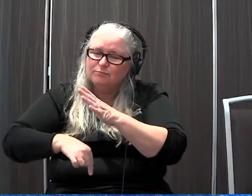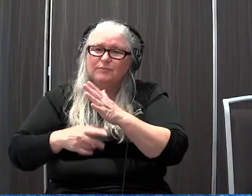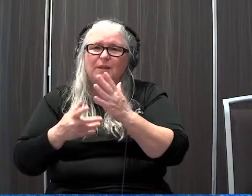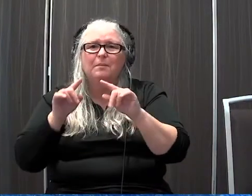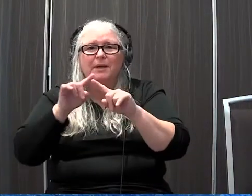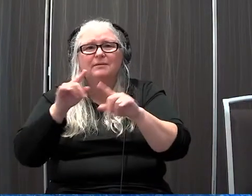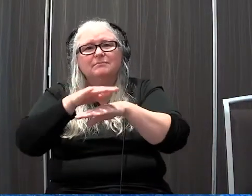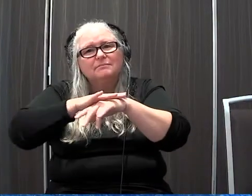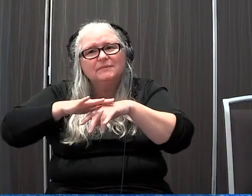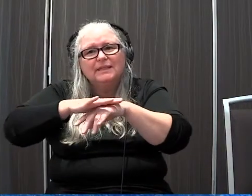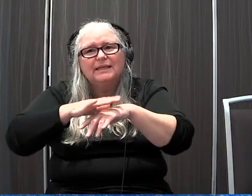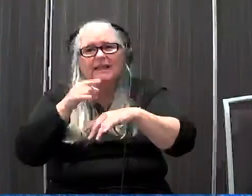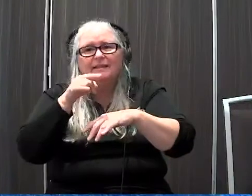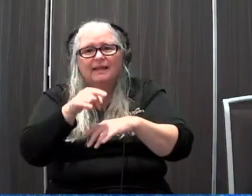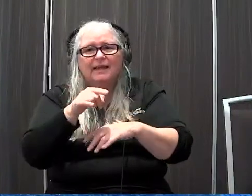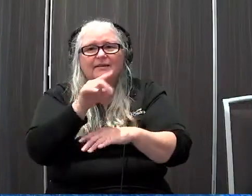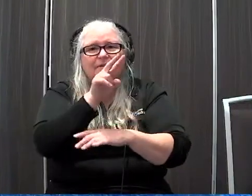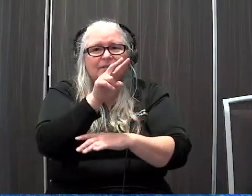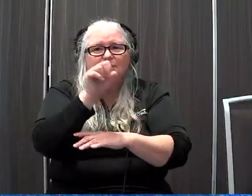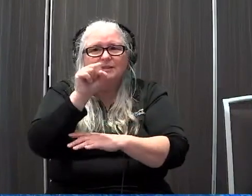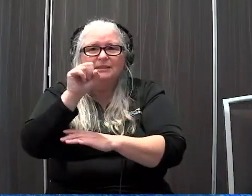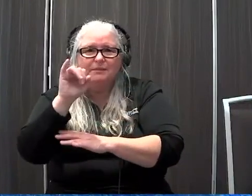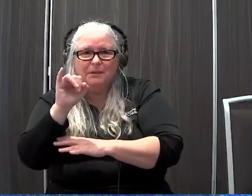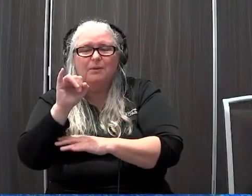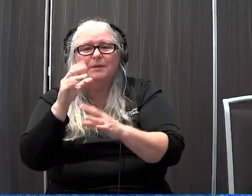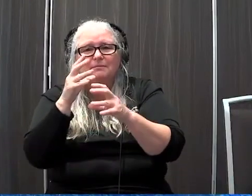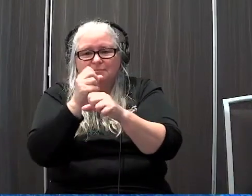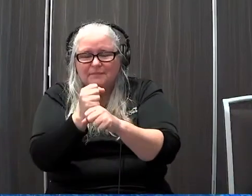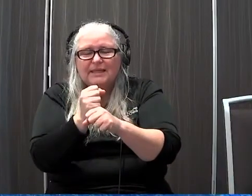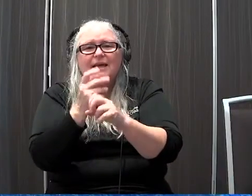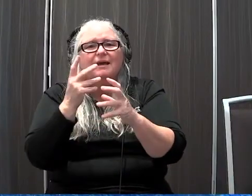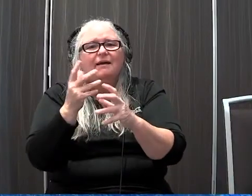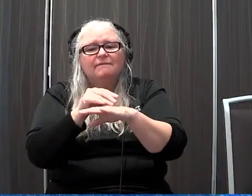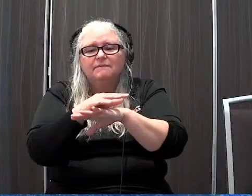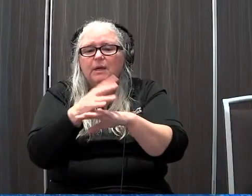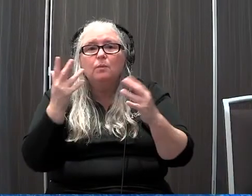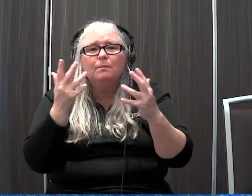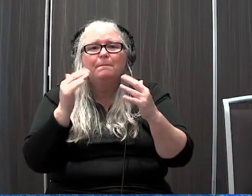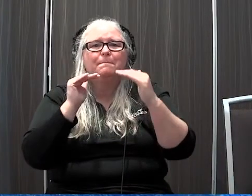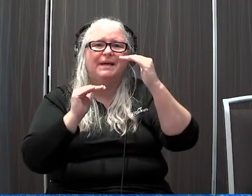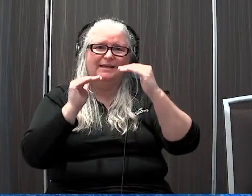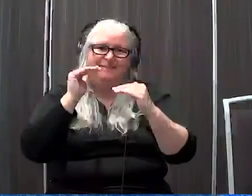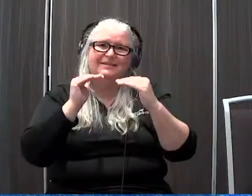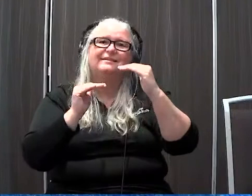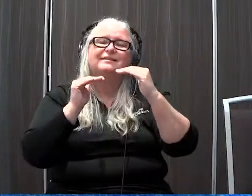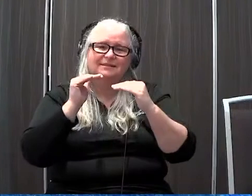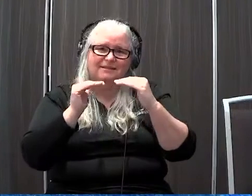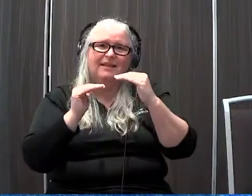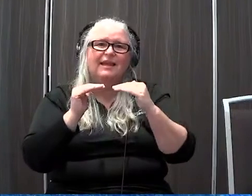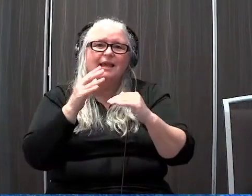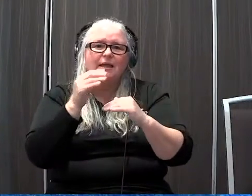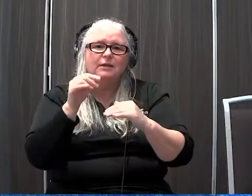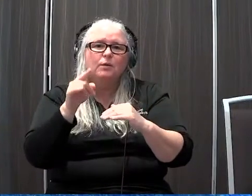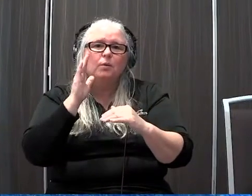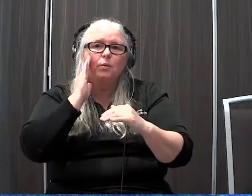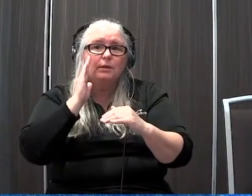system impairment affects balance. And this actually has a huge educational implication